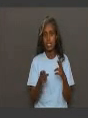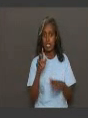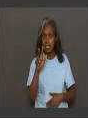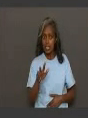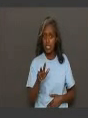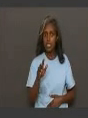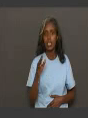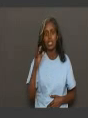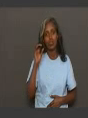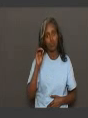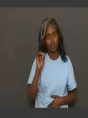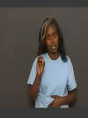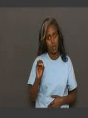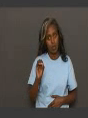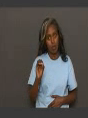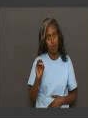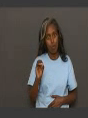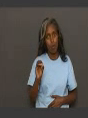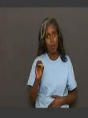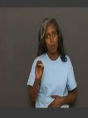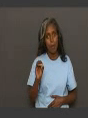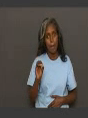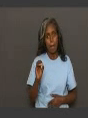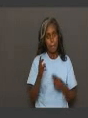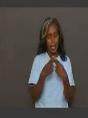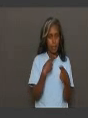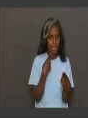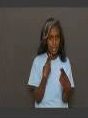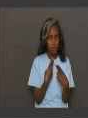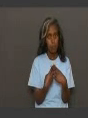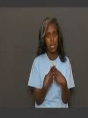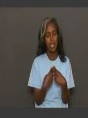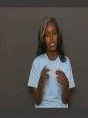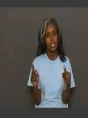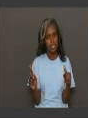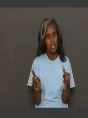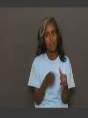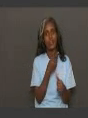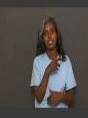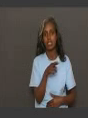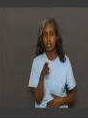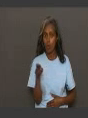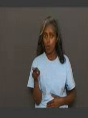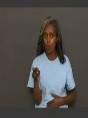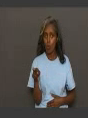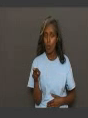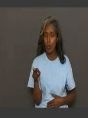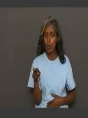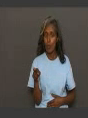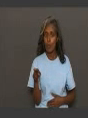a 0 by multiplying the first row